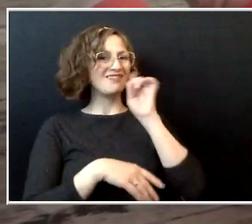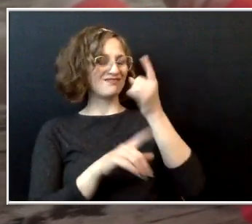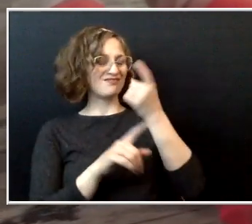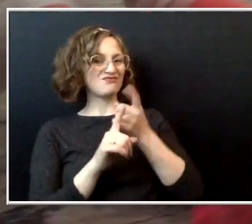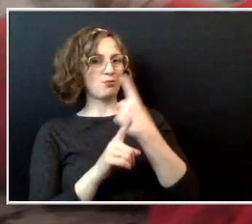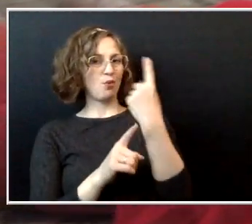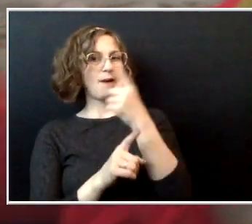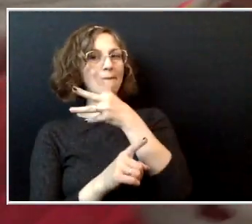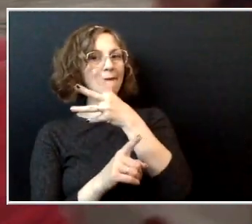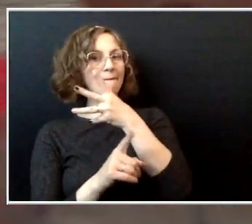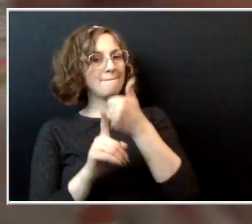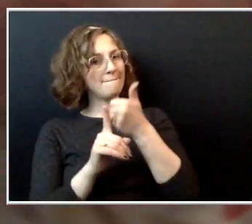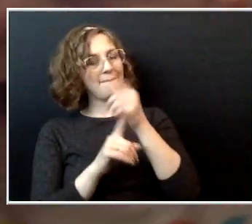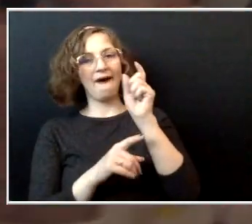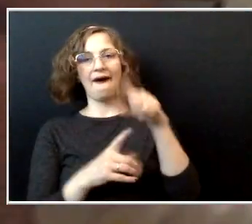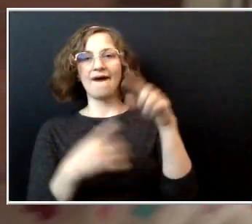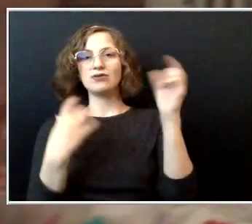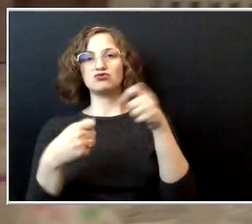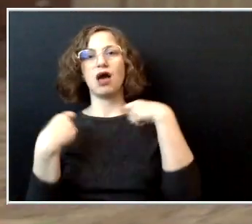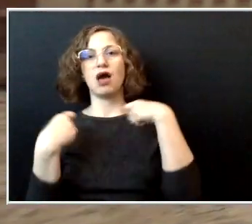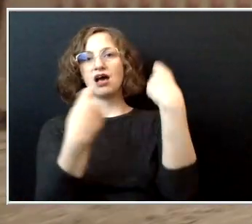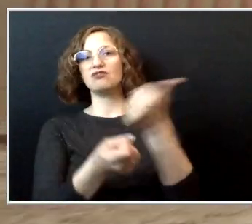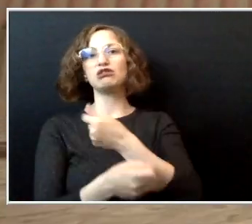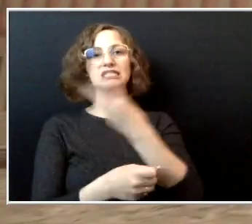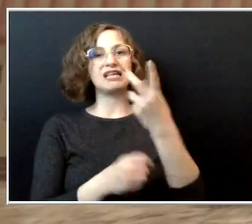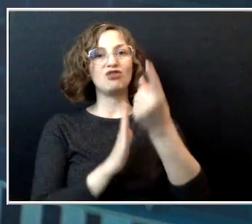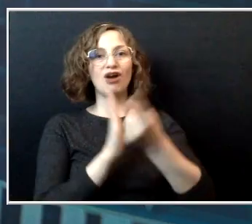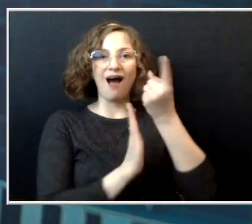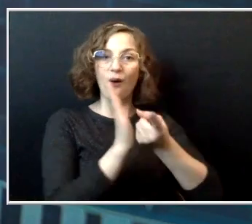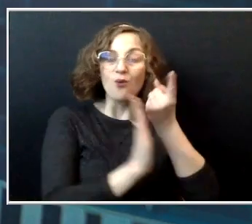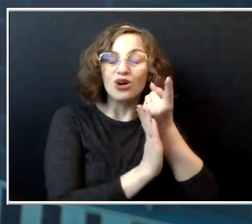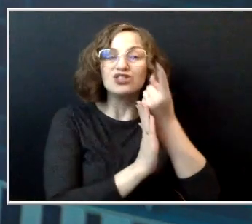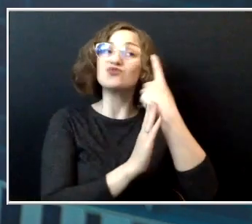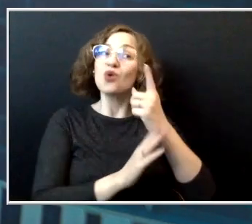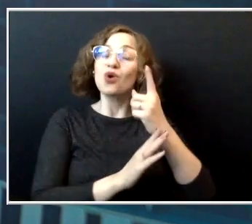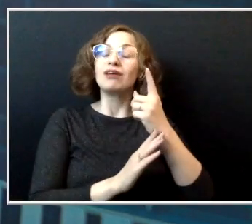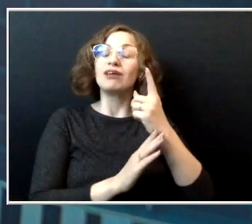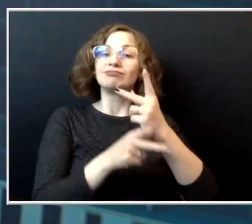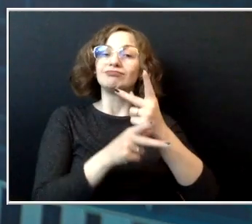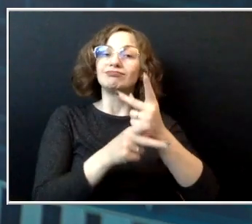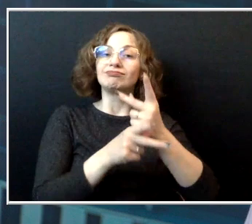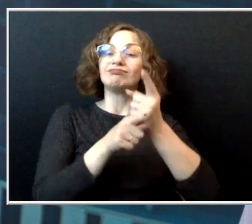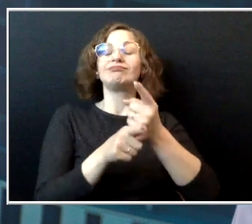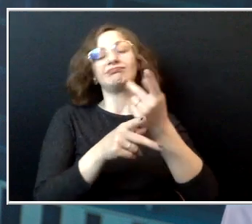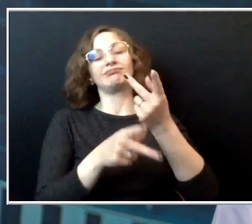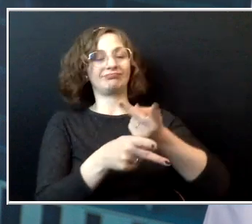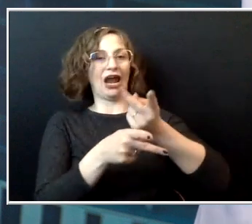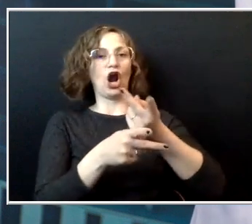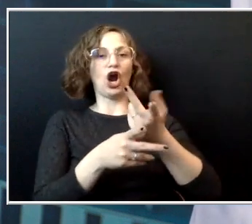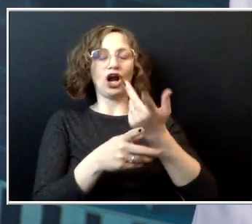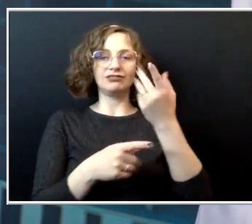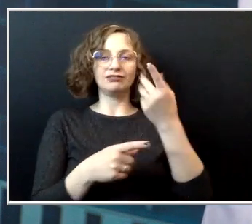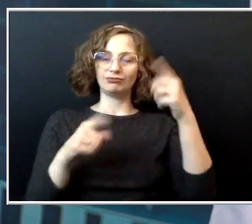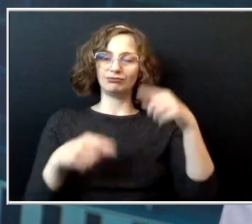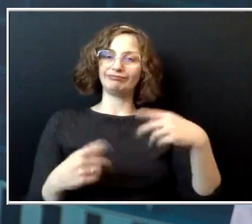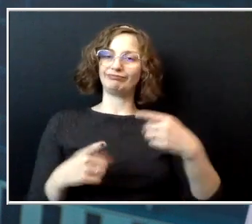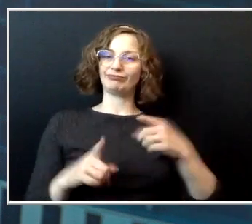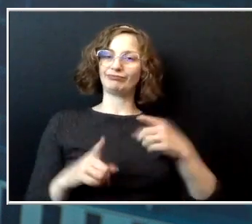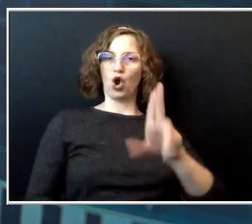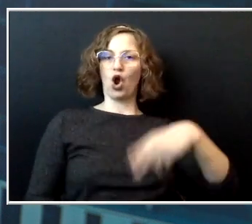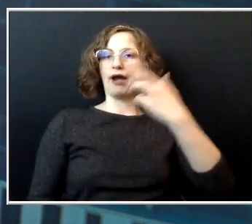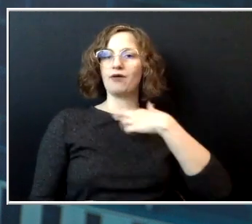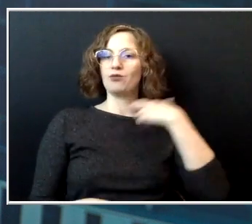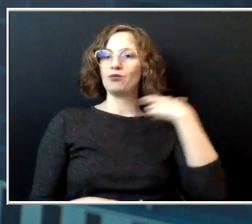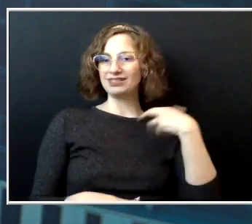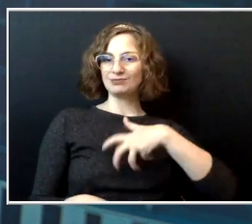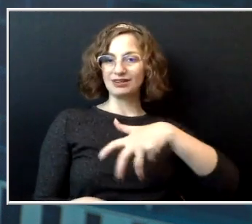care during her high-risk pregnancies. But first, let's talk about morning rounds. We are celebrating a milestone for one of the